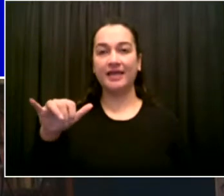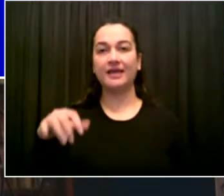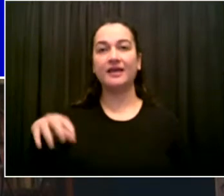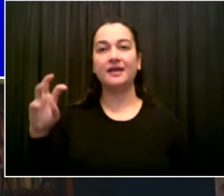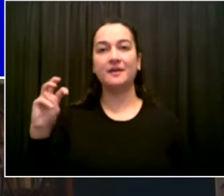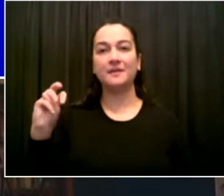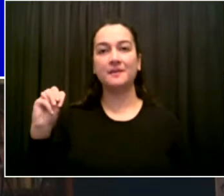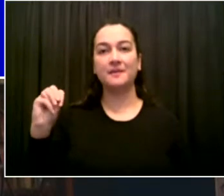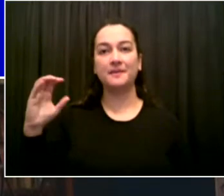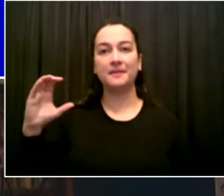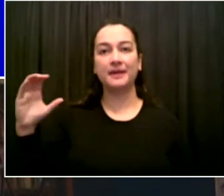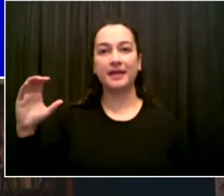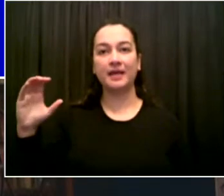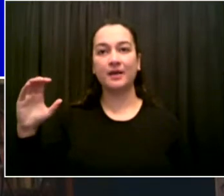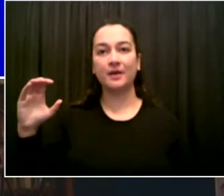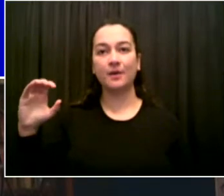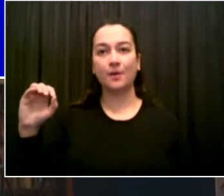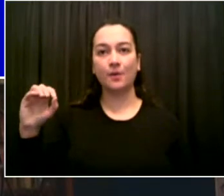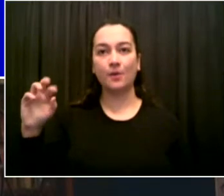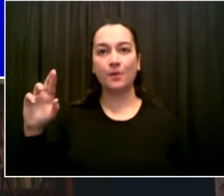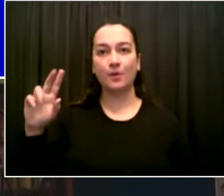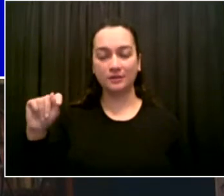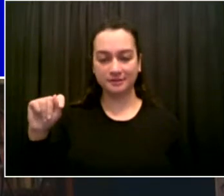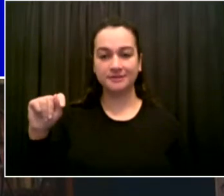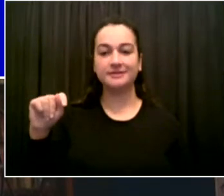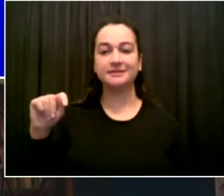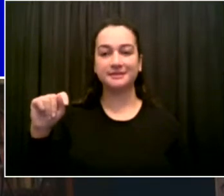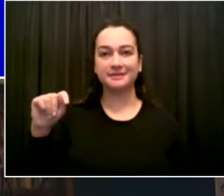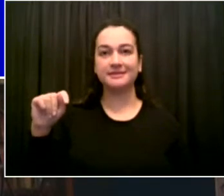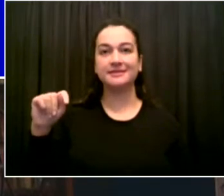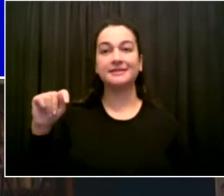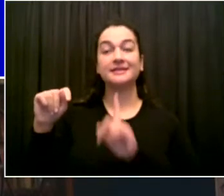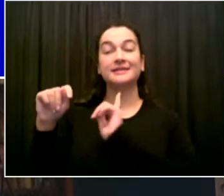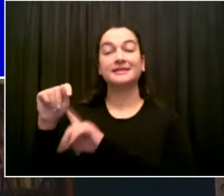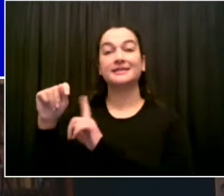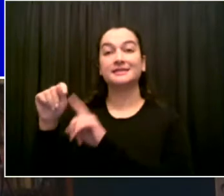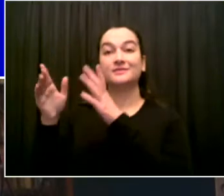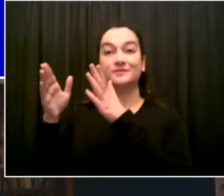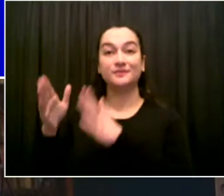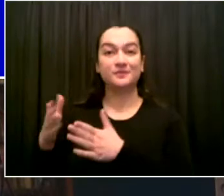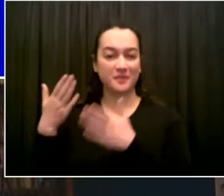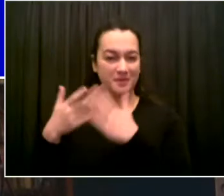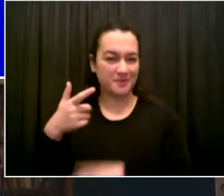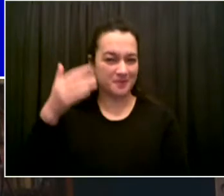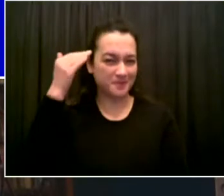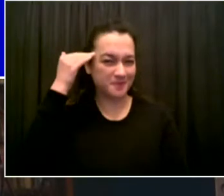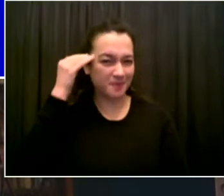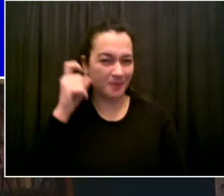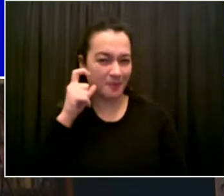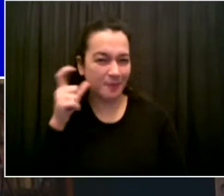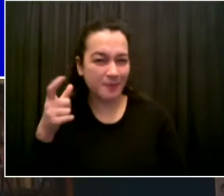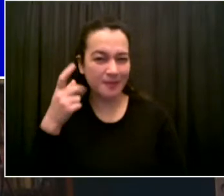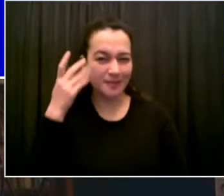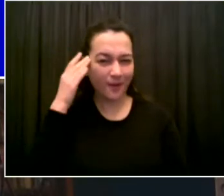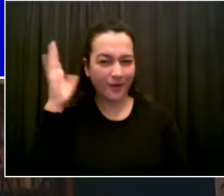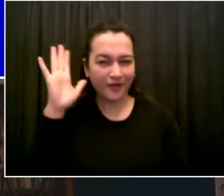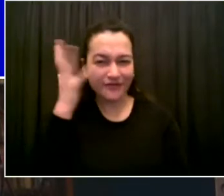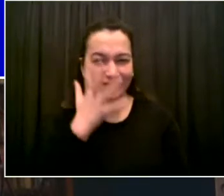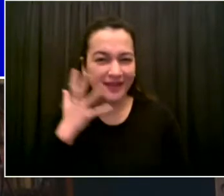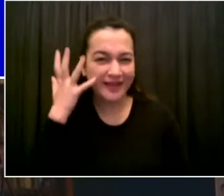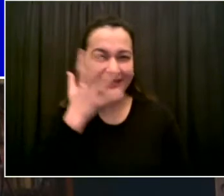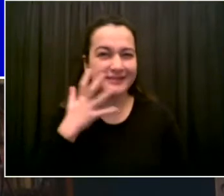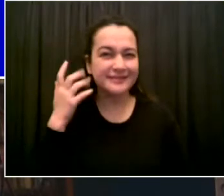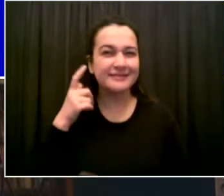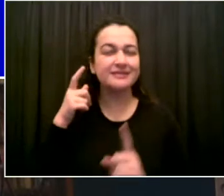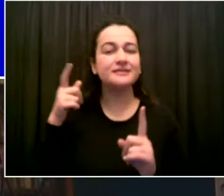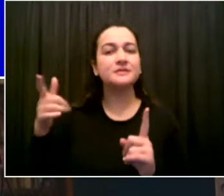if you have met him and heard his energy, his brilliance, his wit, you do not forget it. And he